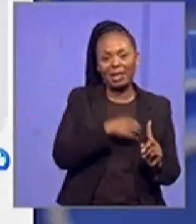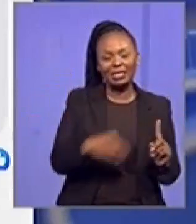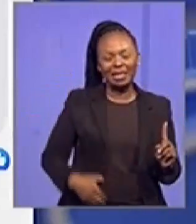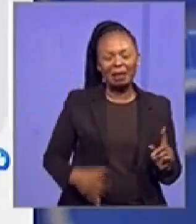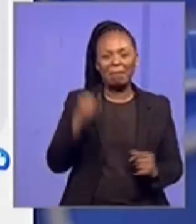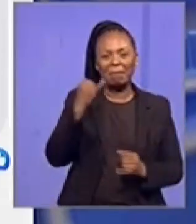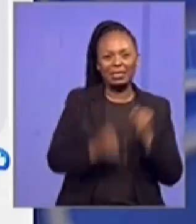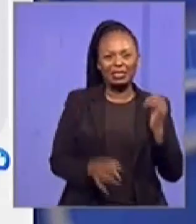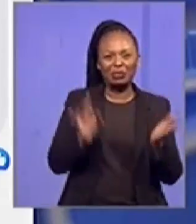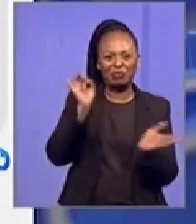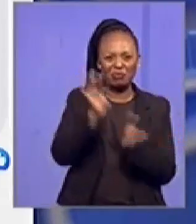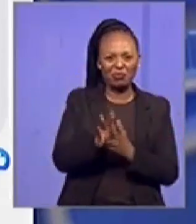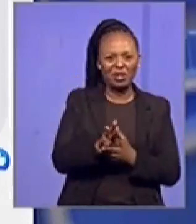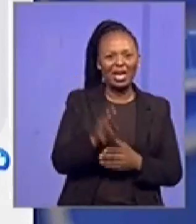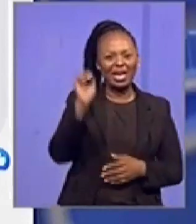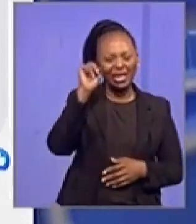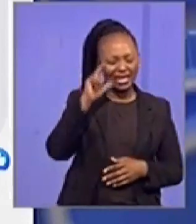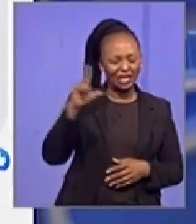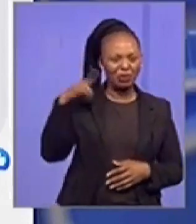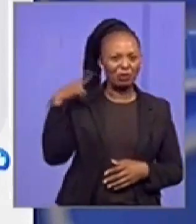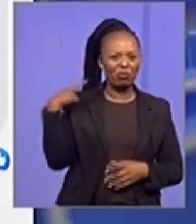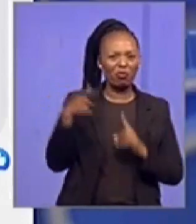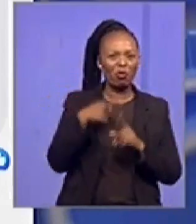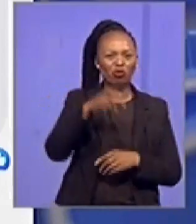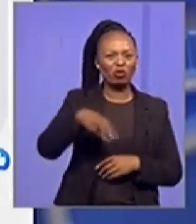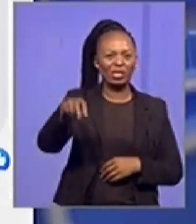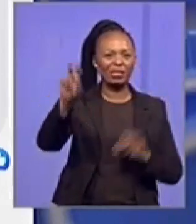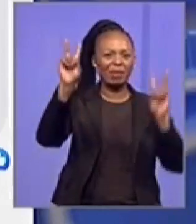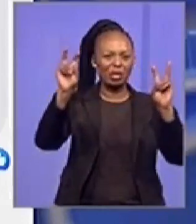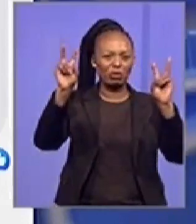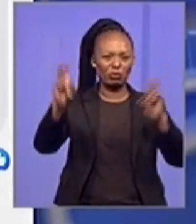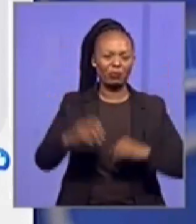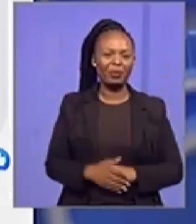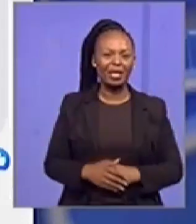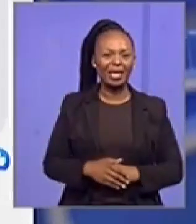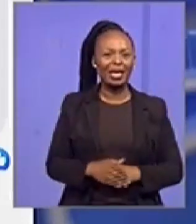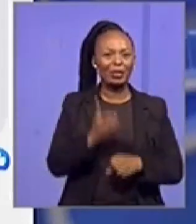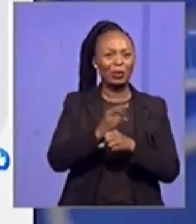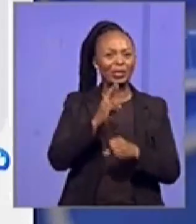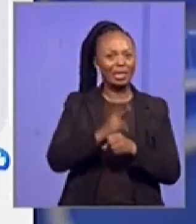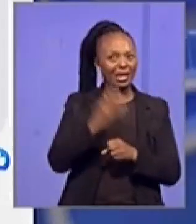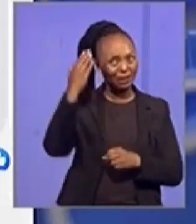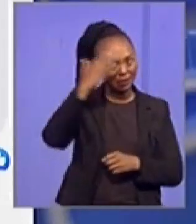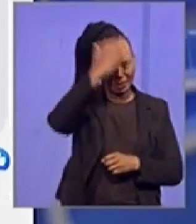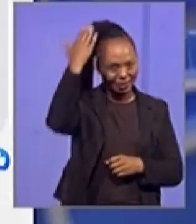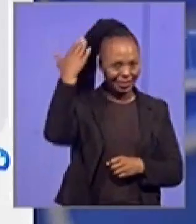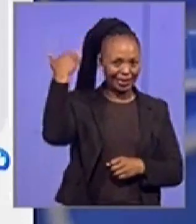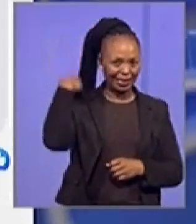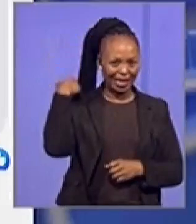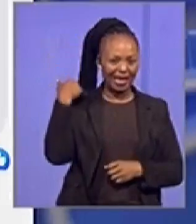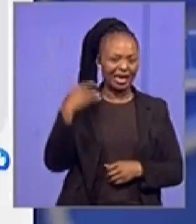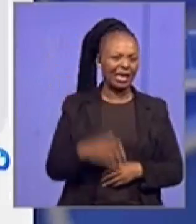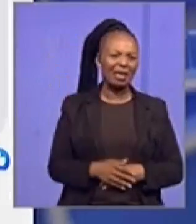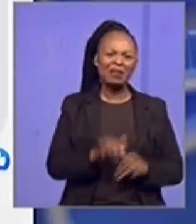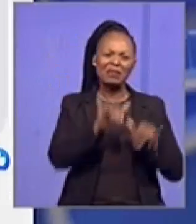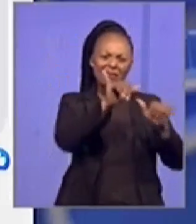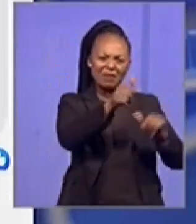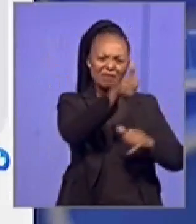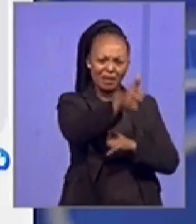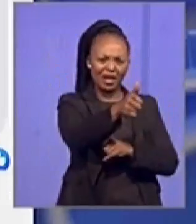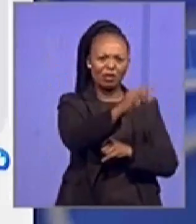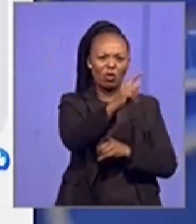ya ho tlosa Lindiwe Sisulu ho tsa bohahlaudi. Mme ha ile Nkosazana Dlamini-Zuma yena o ne a ntse a dutse hantle lefapheng